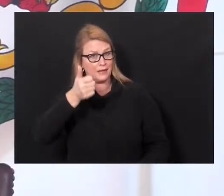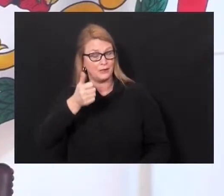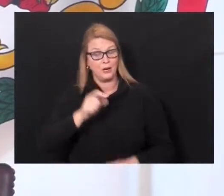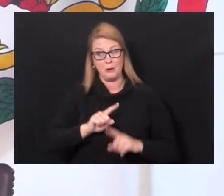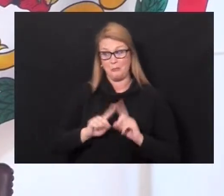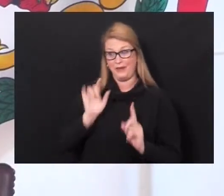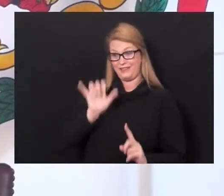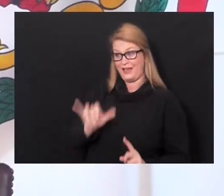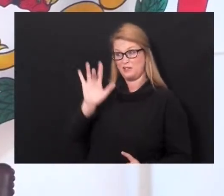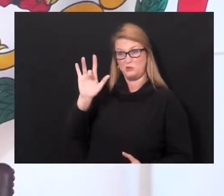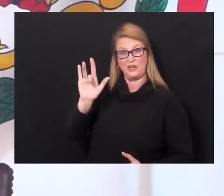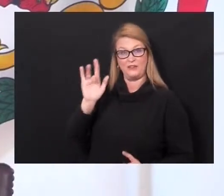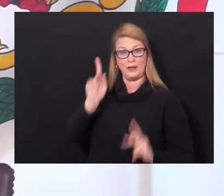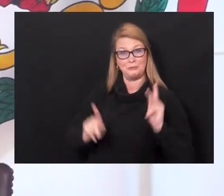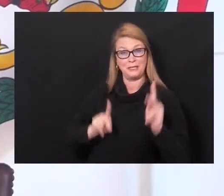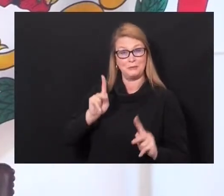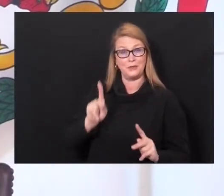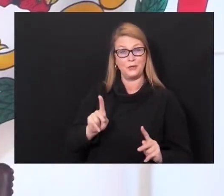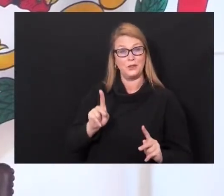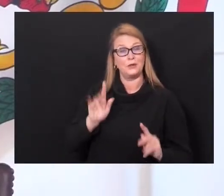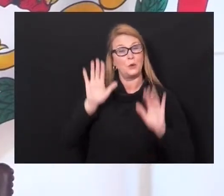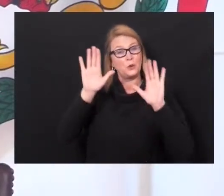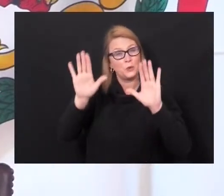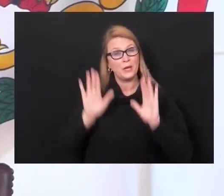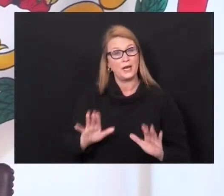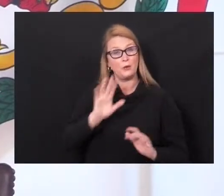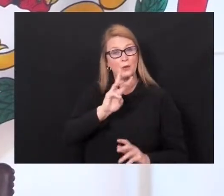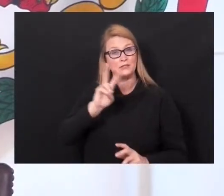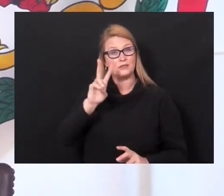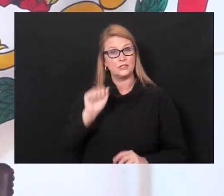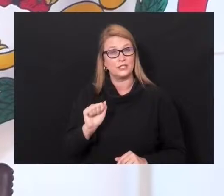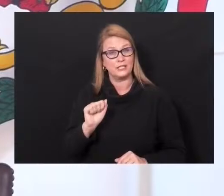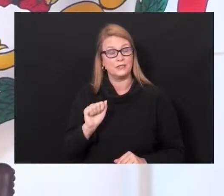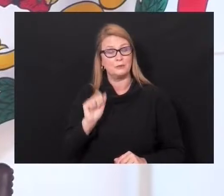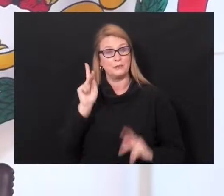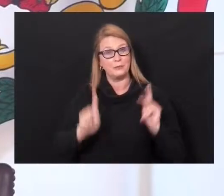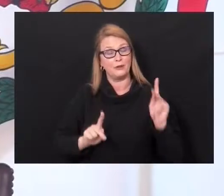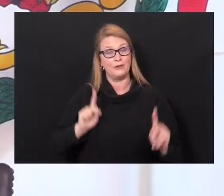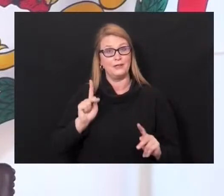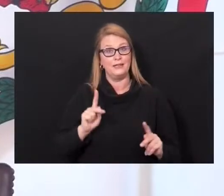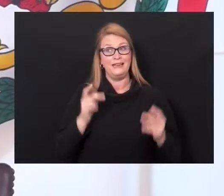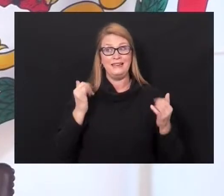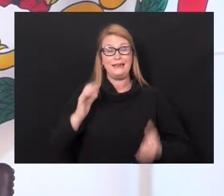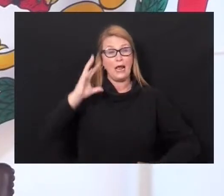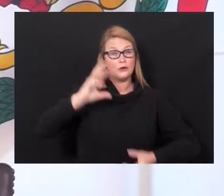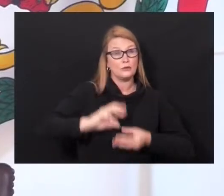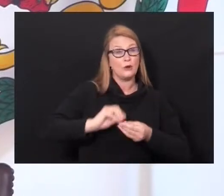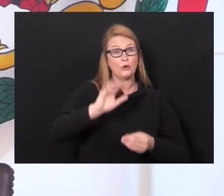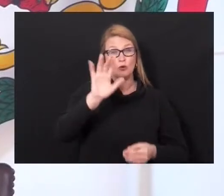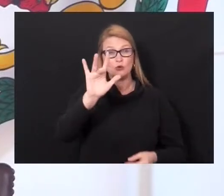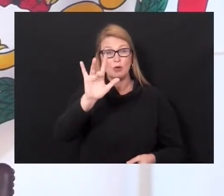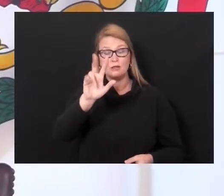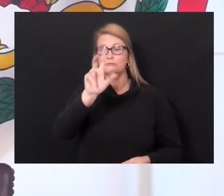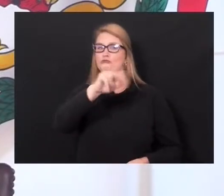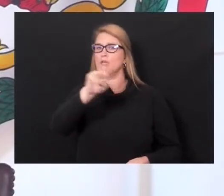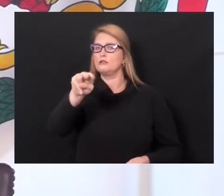Virginians, and it's 2,200 great West Virginians that we've lost in this great state.